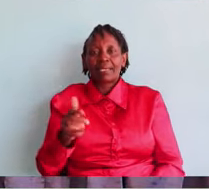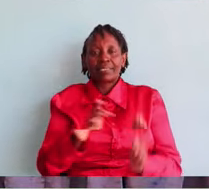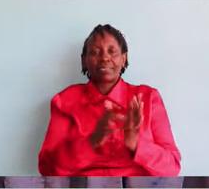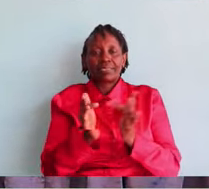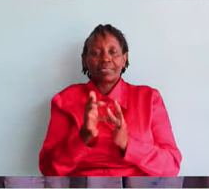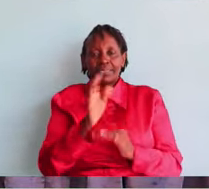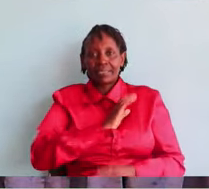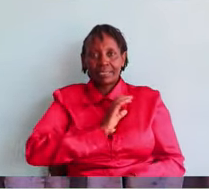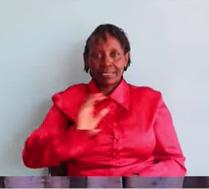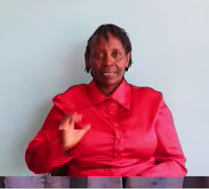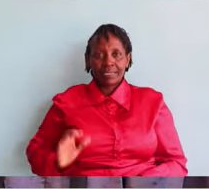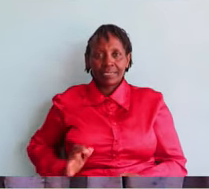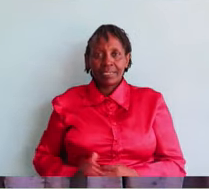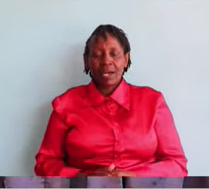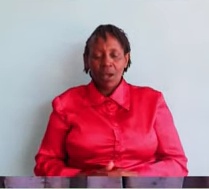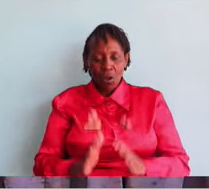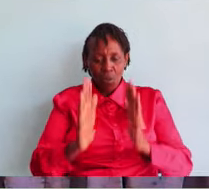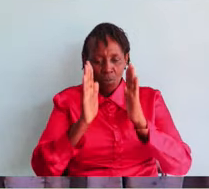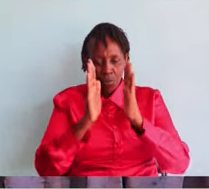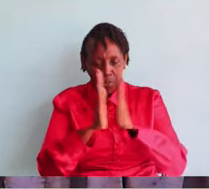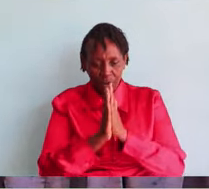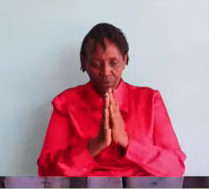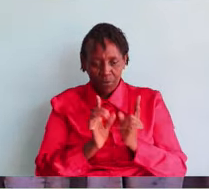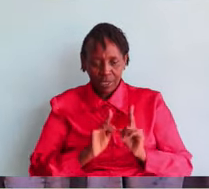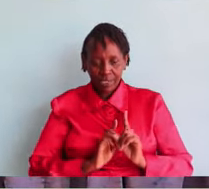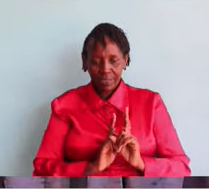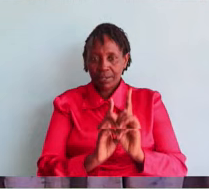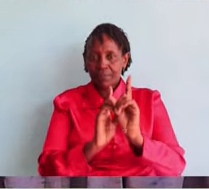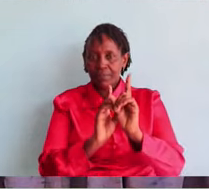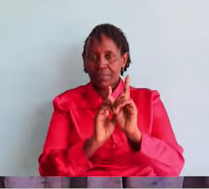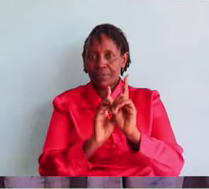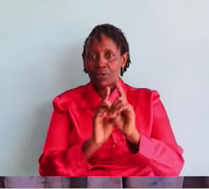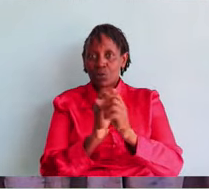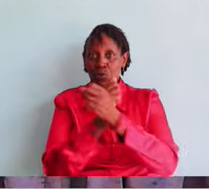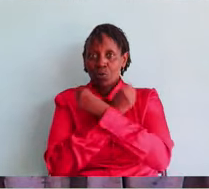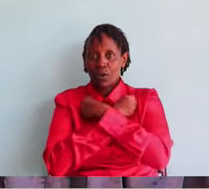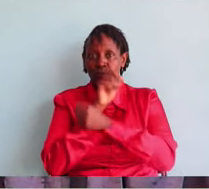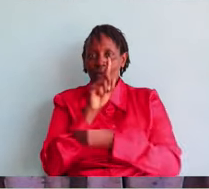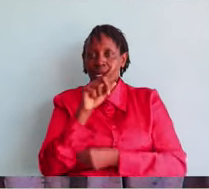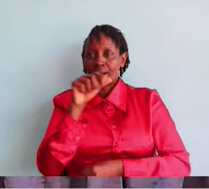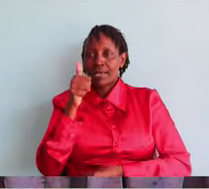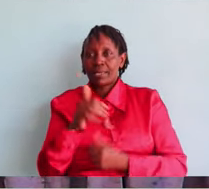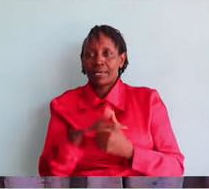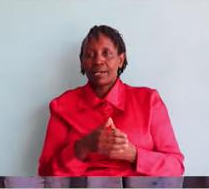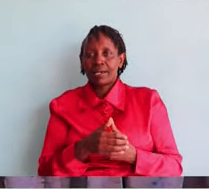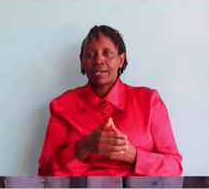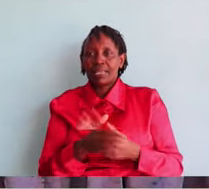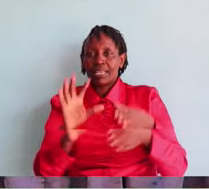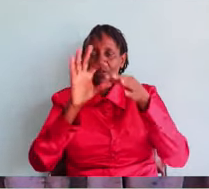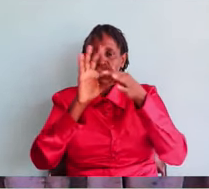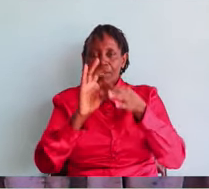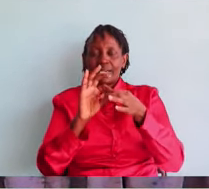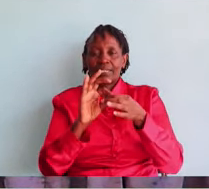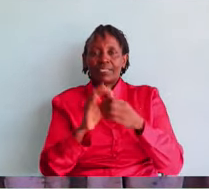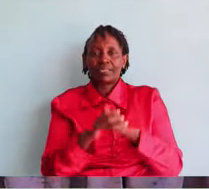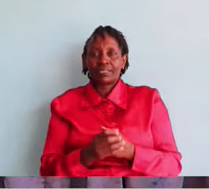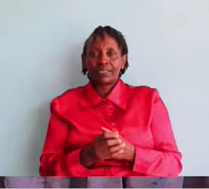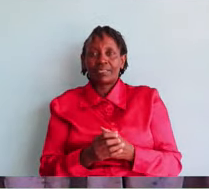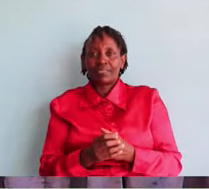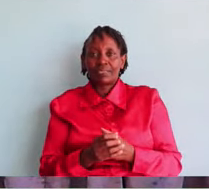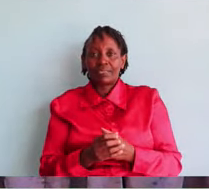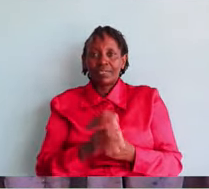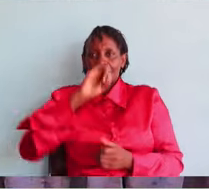Lord, taught and prayed for his disciples to love one another and to be united. In